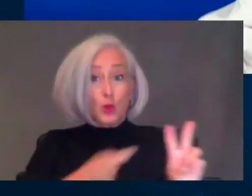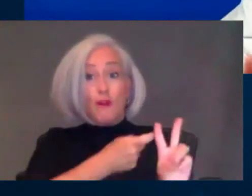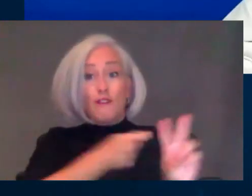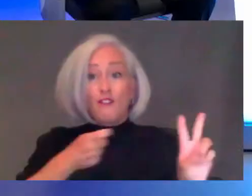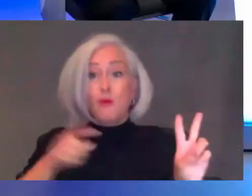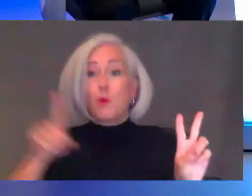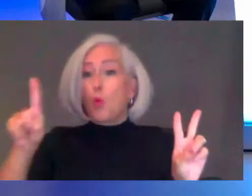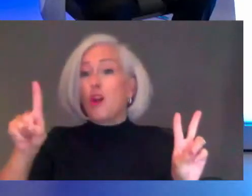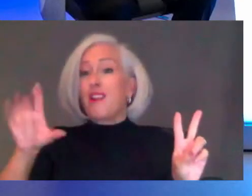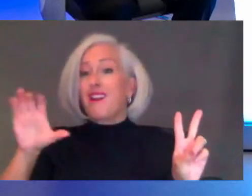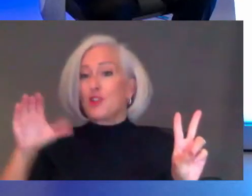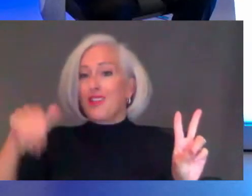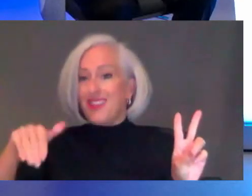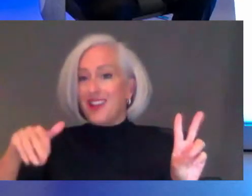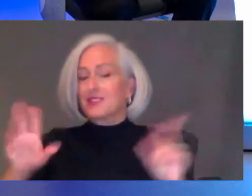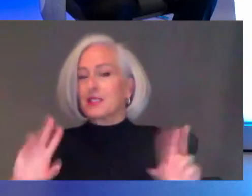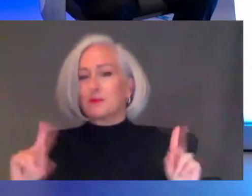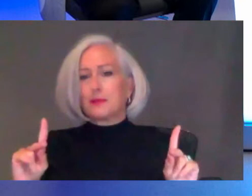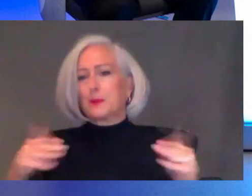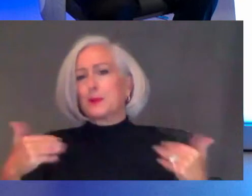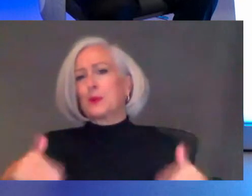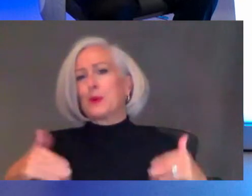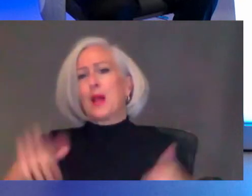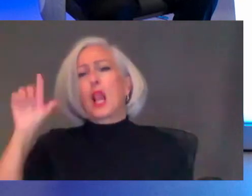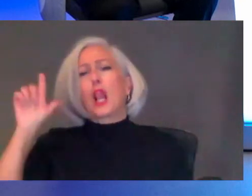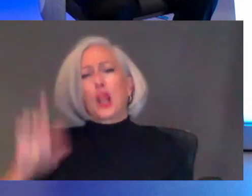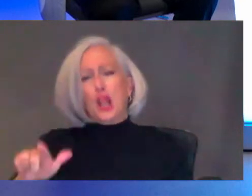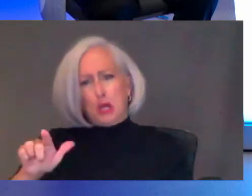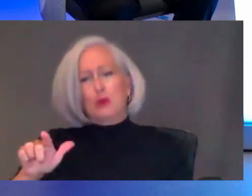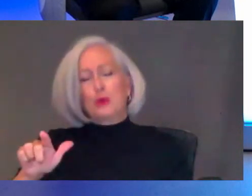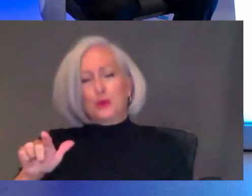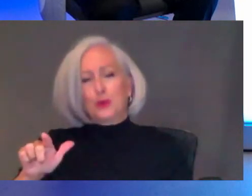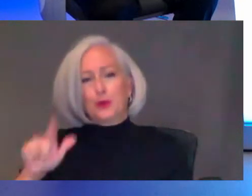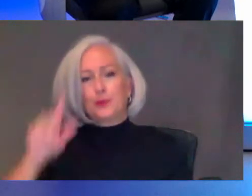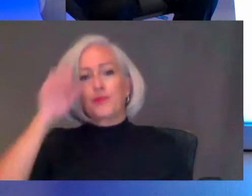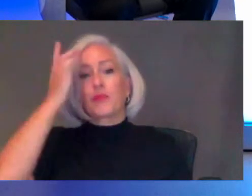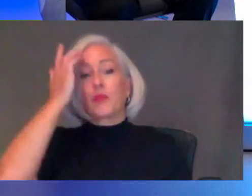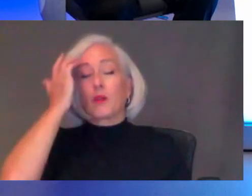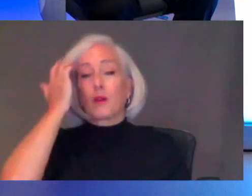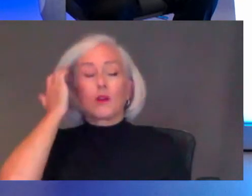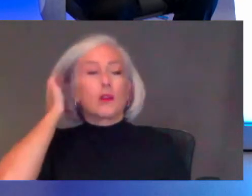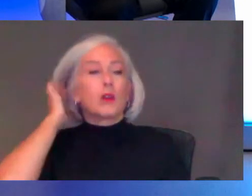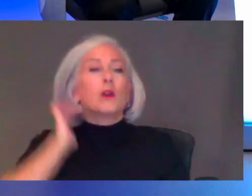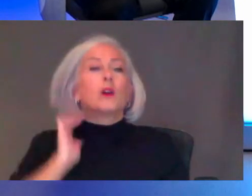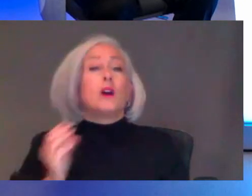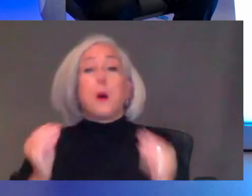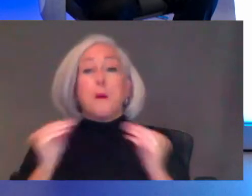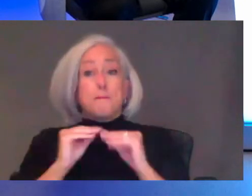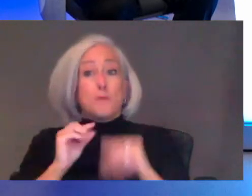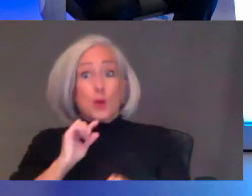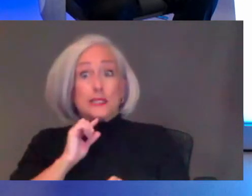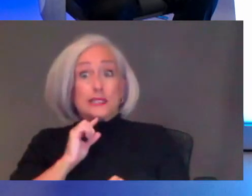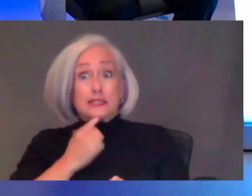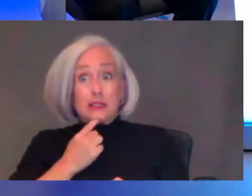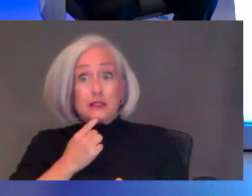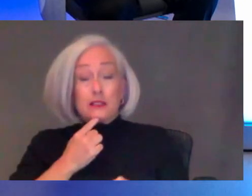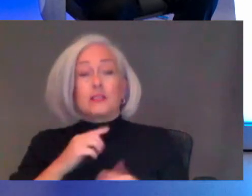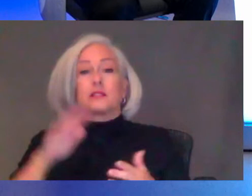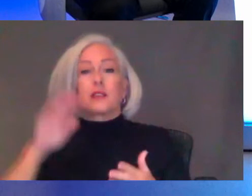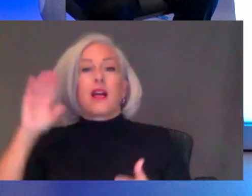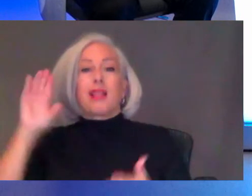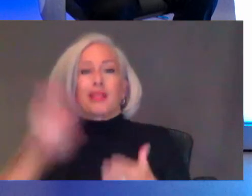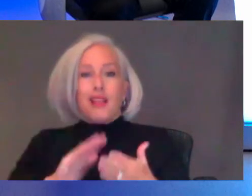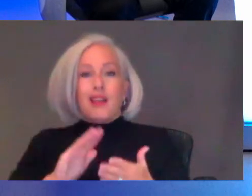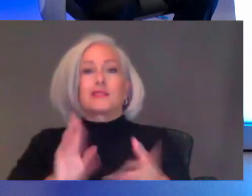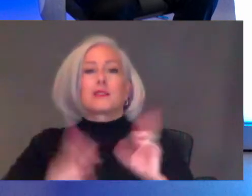that risk is much higher. And we've seen serious outcomes from that. We have not seen any serious outcomes from the myocarditis from